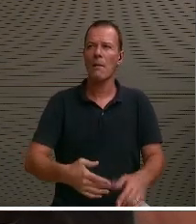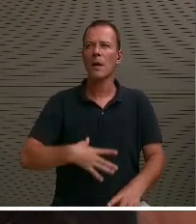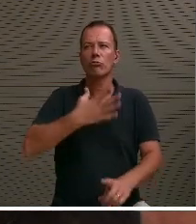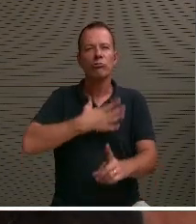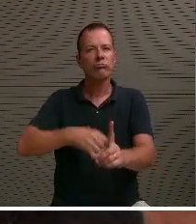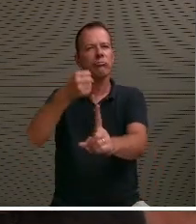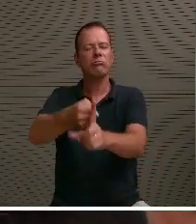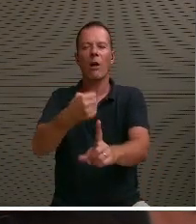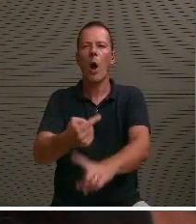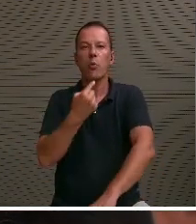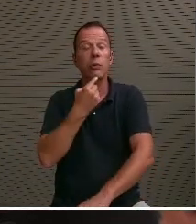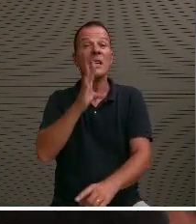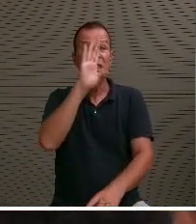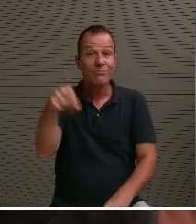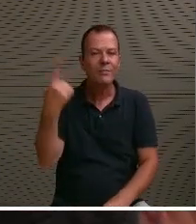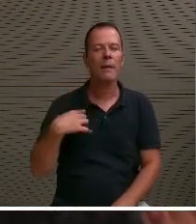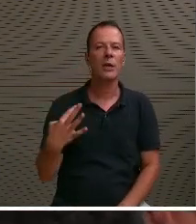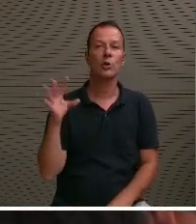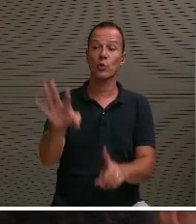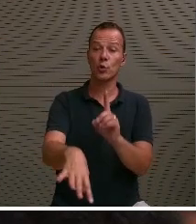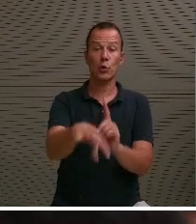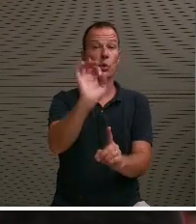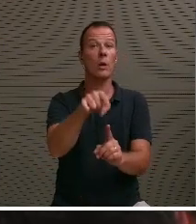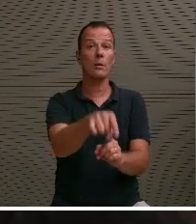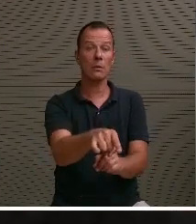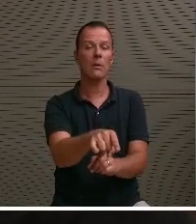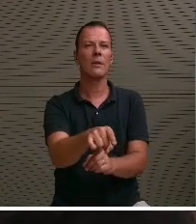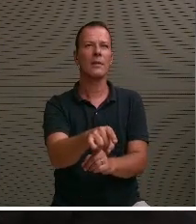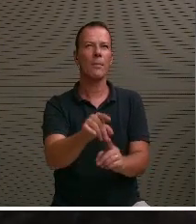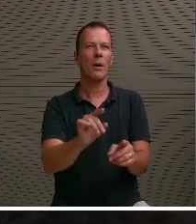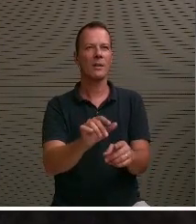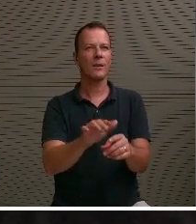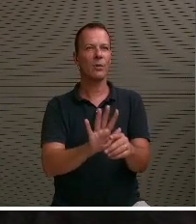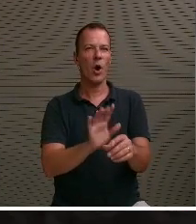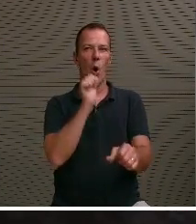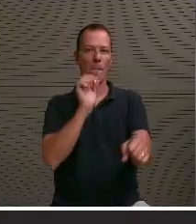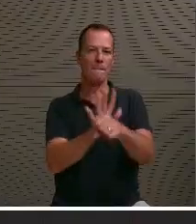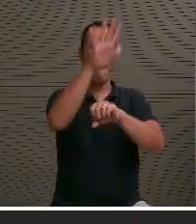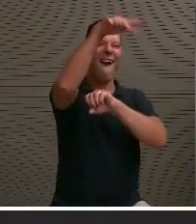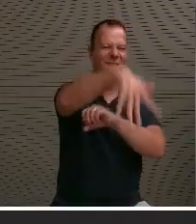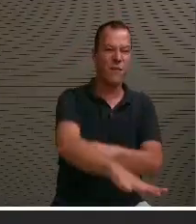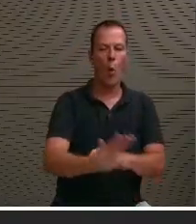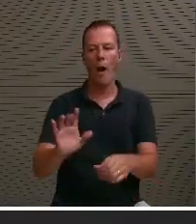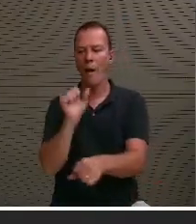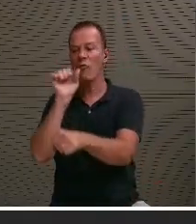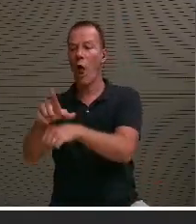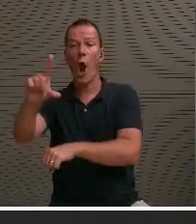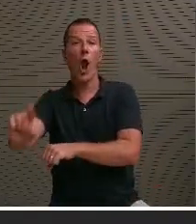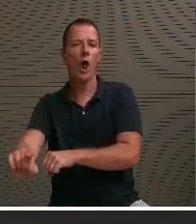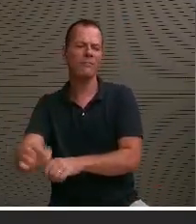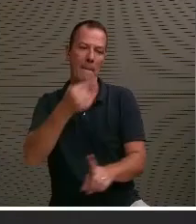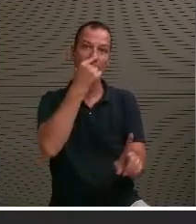I had to choose between a small wave or a big wave, I would go always to the big wave. So, and my parents